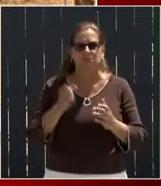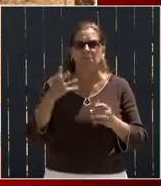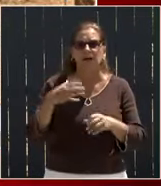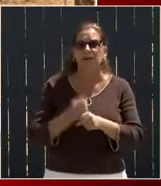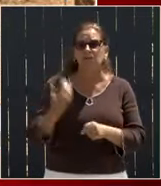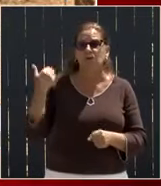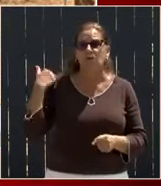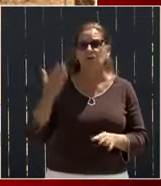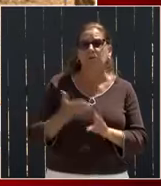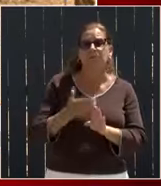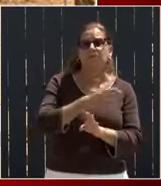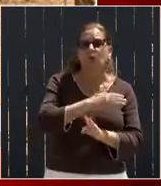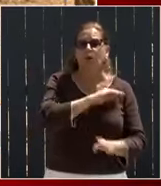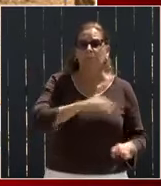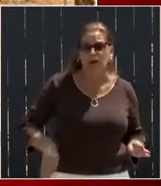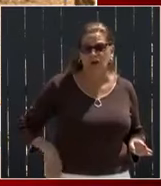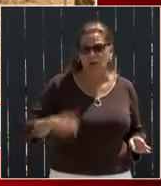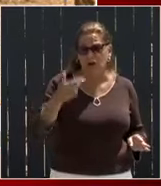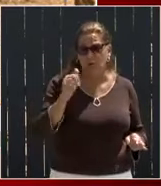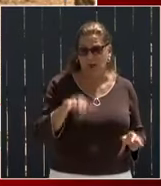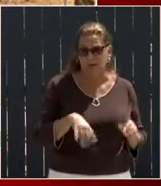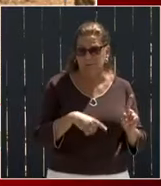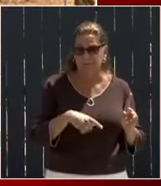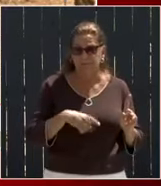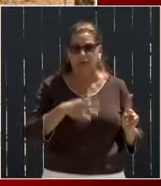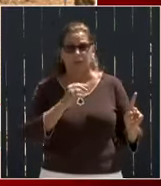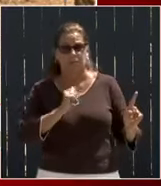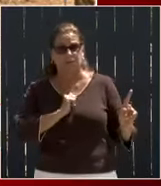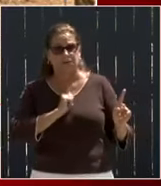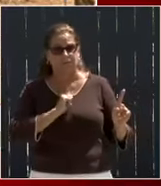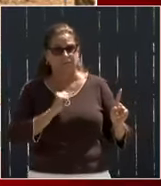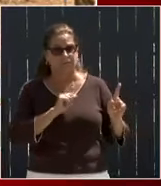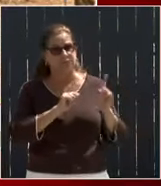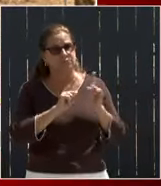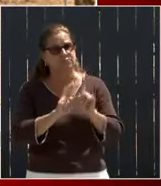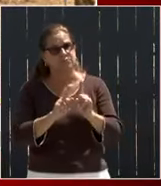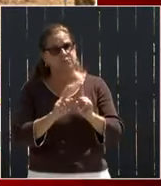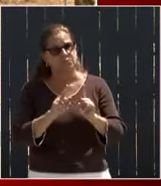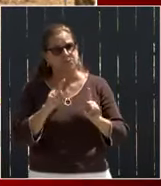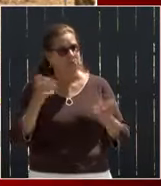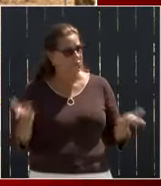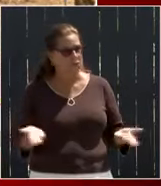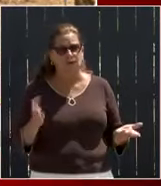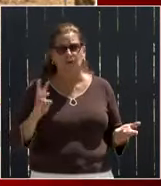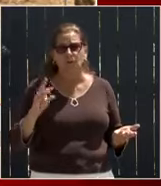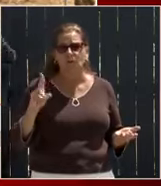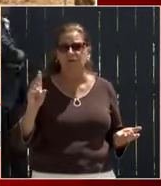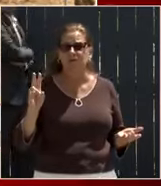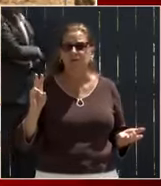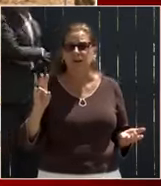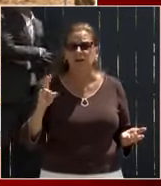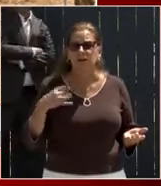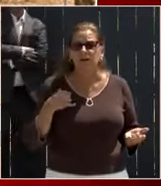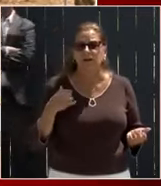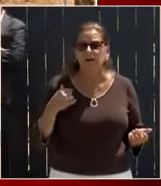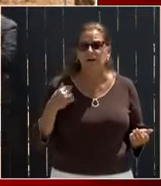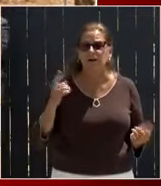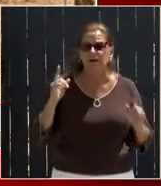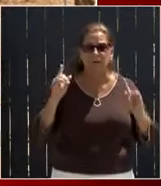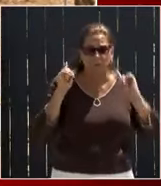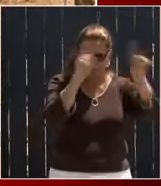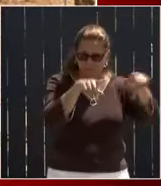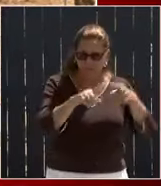out in Ward 7, and I think I either in Las Vegas talking about Ward 7, I meant to say.